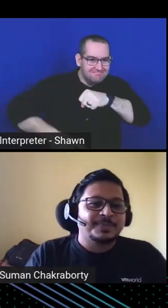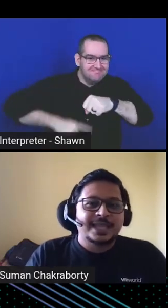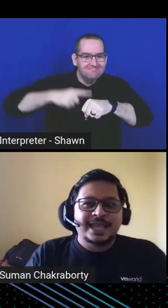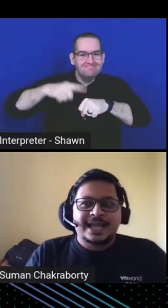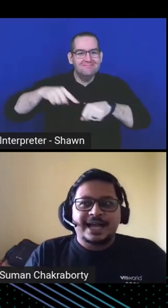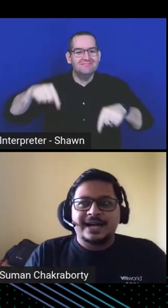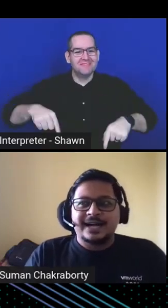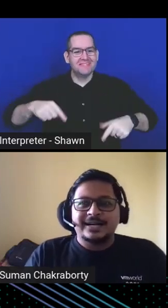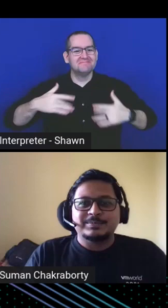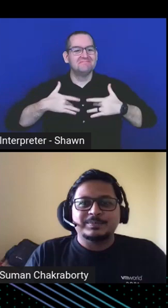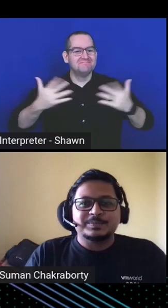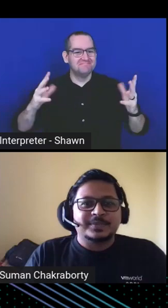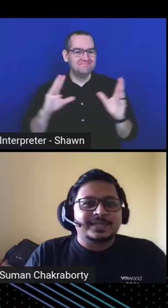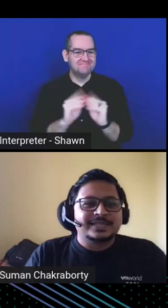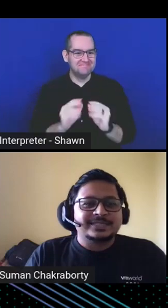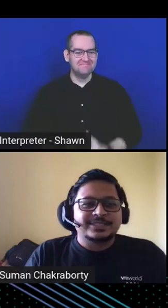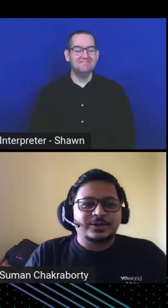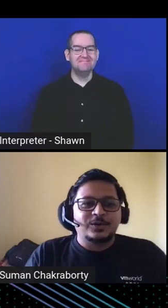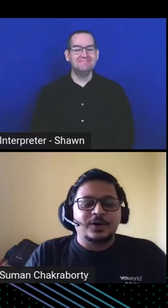event.